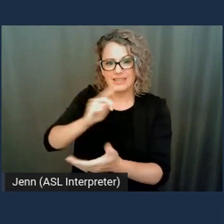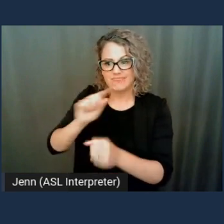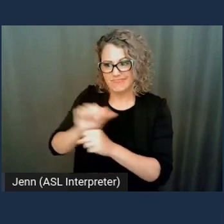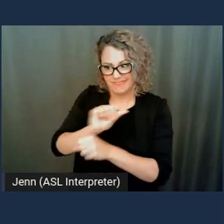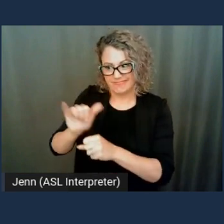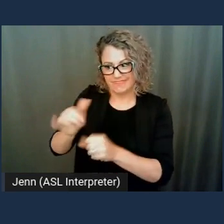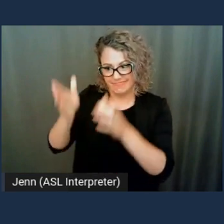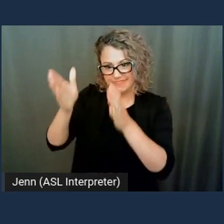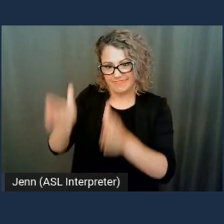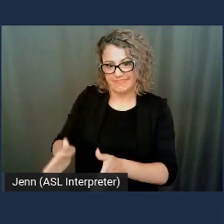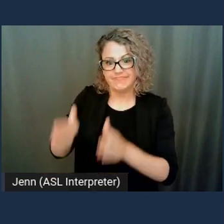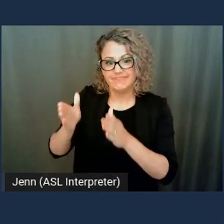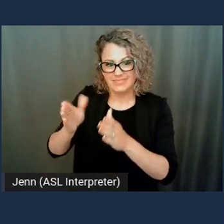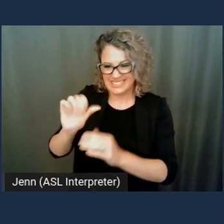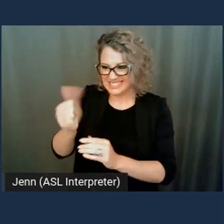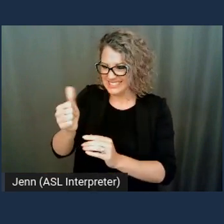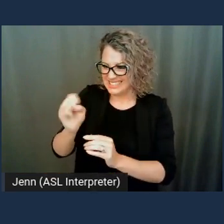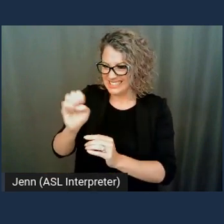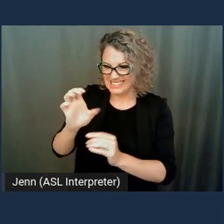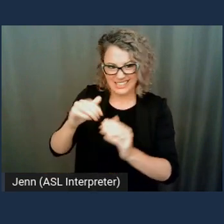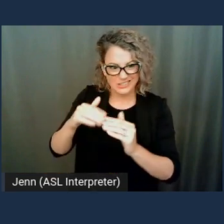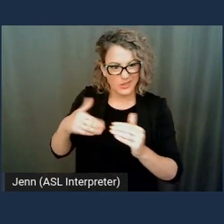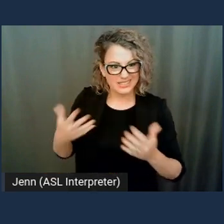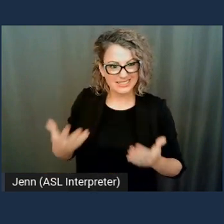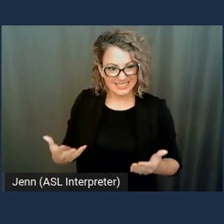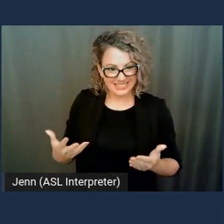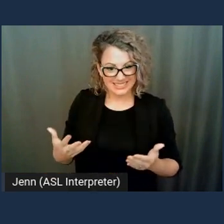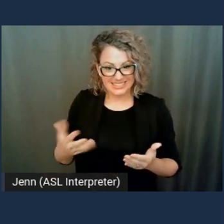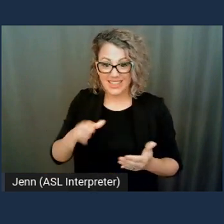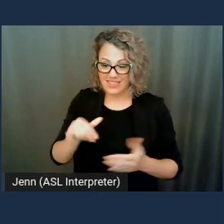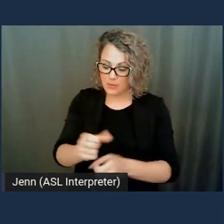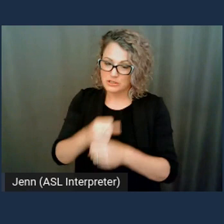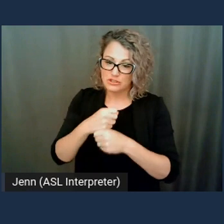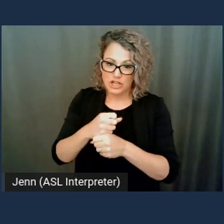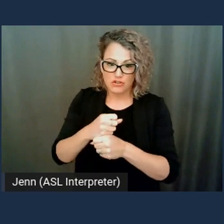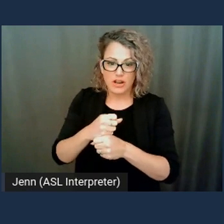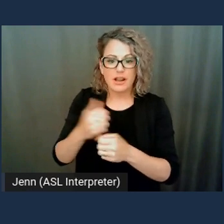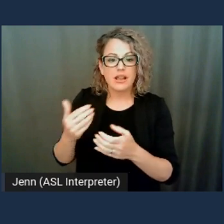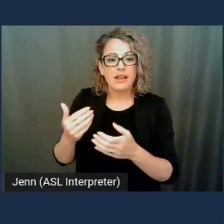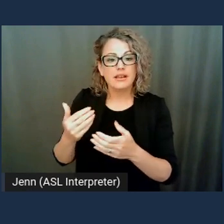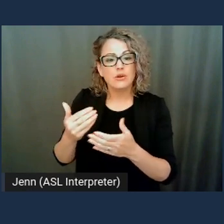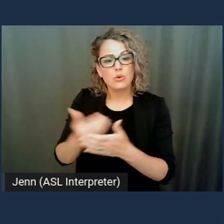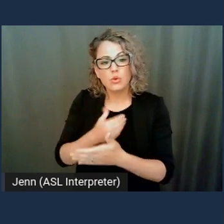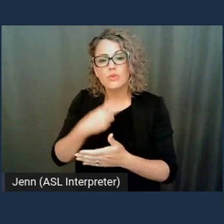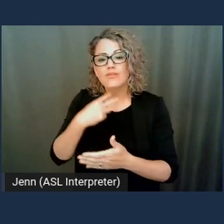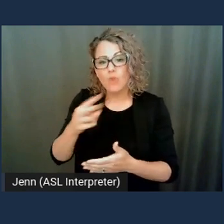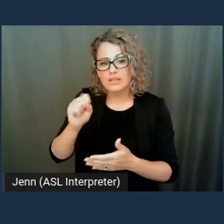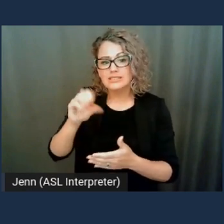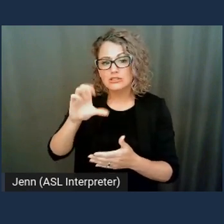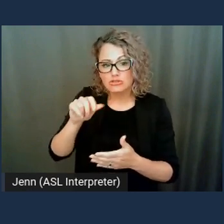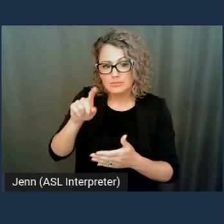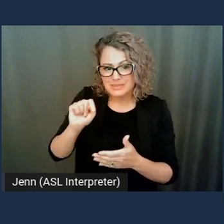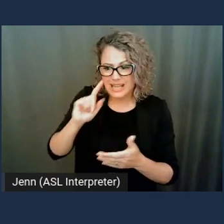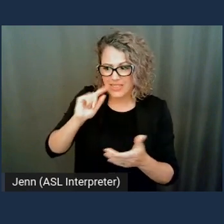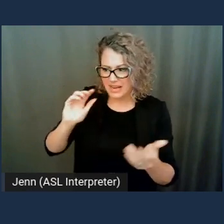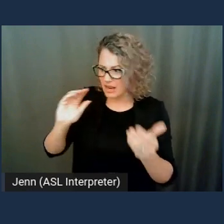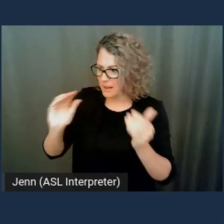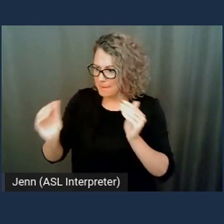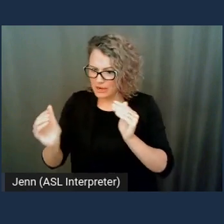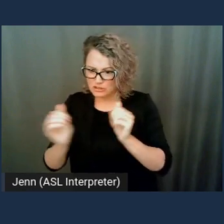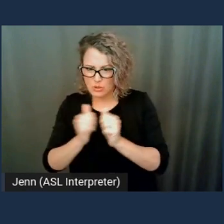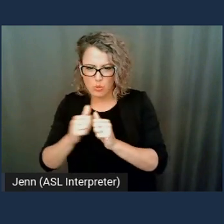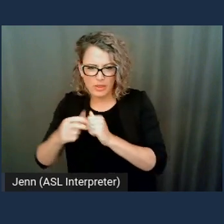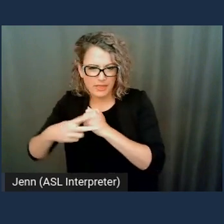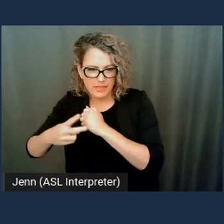silences. And it does so by generating a new voice print and then comparing it with the voice print that